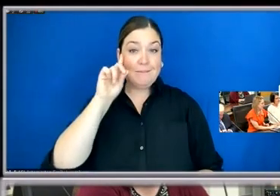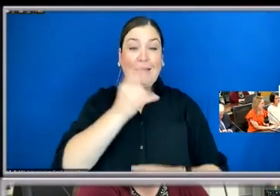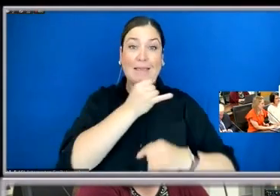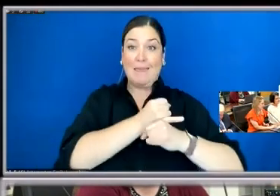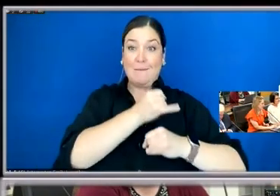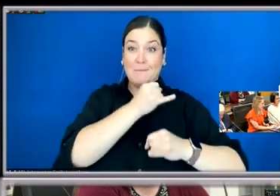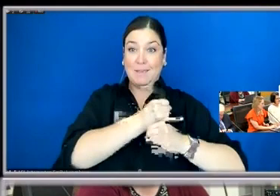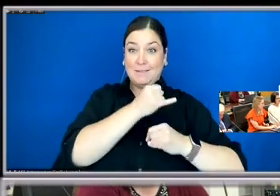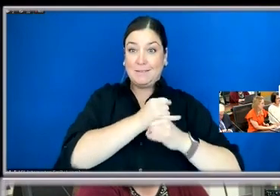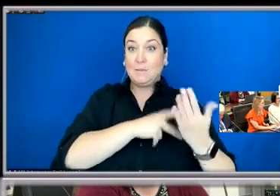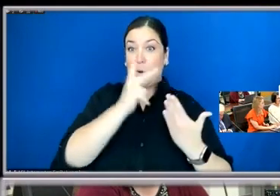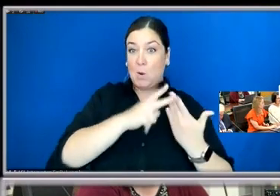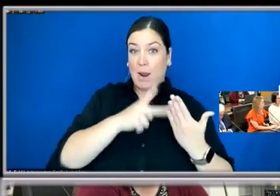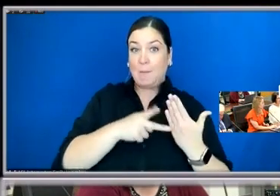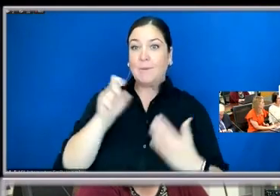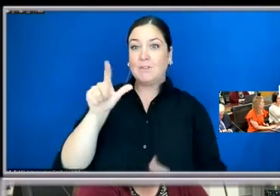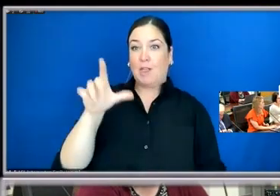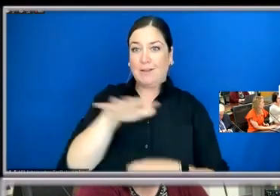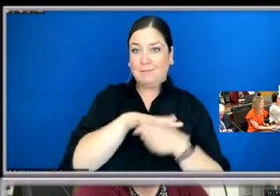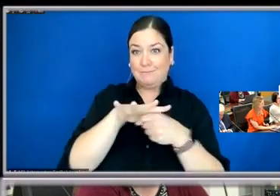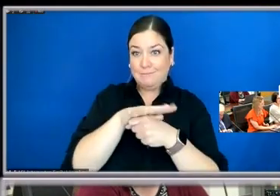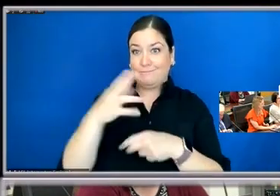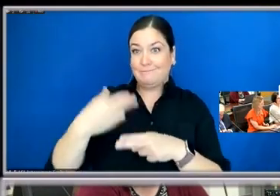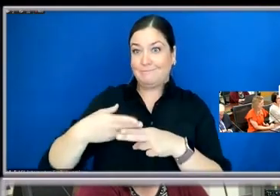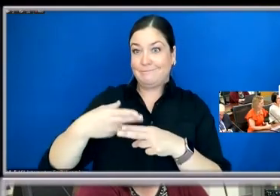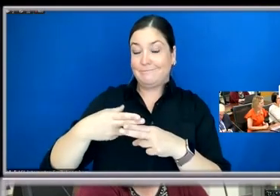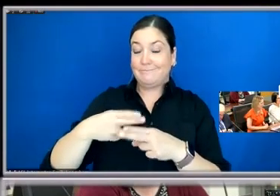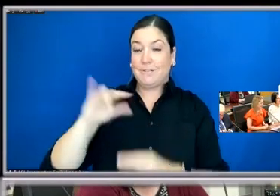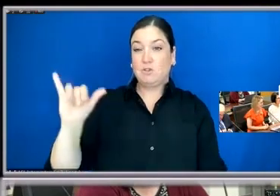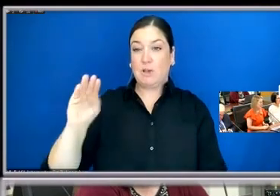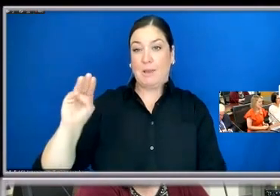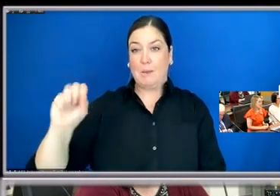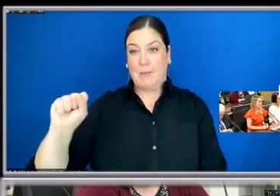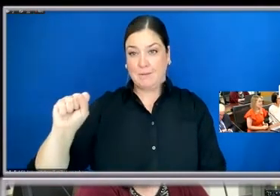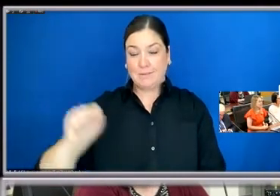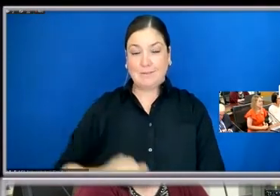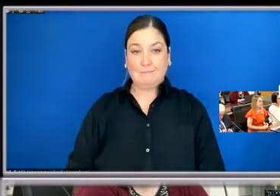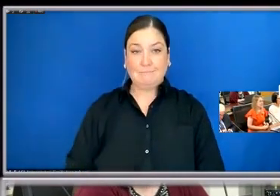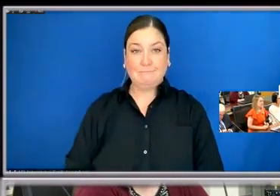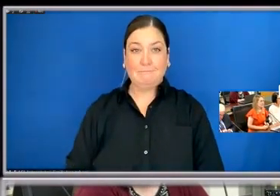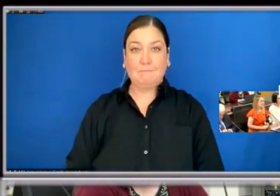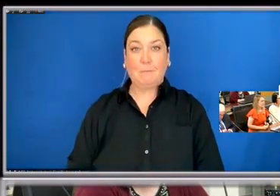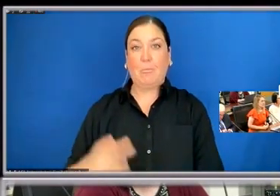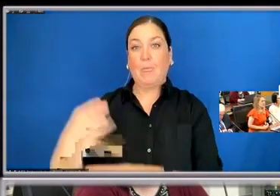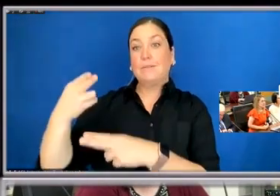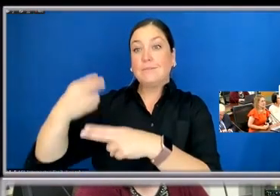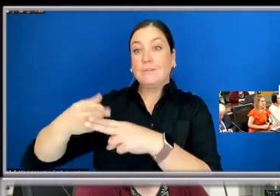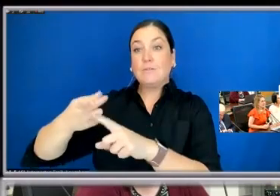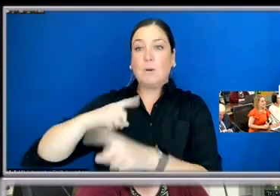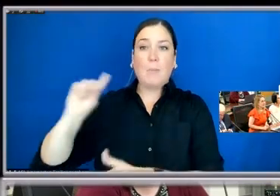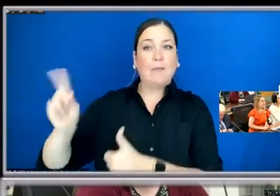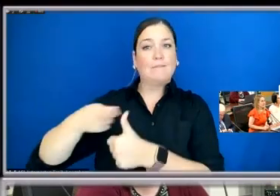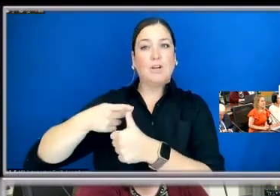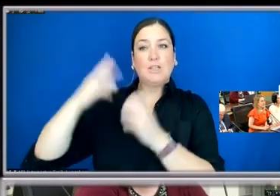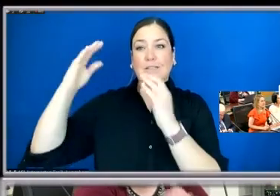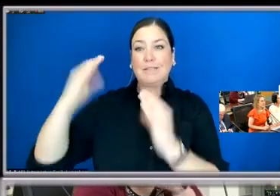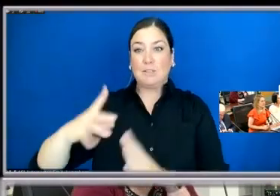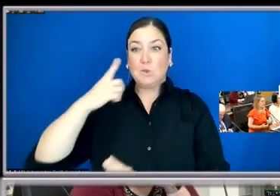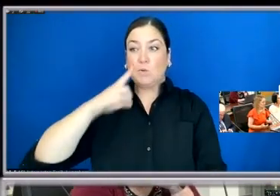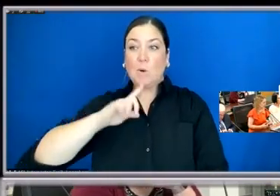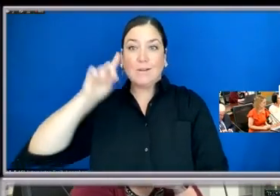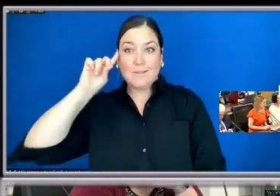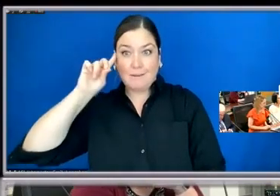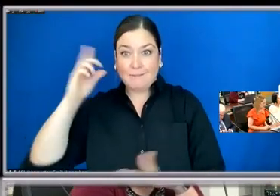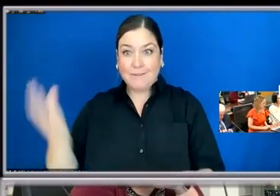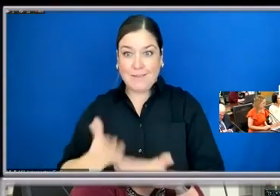Salt Lake area. It's called the Jean Massou School of the Deaf, named after the first teacher of the deaf here in